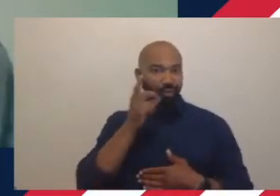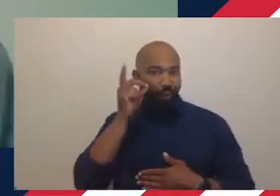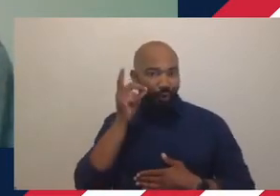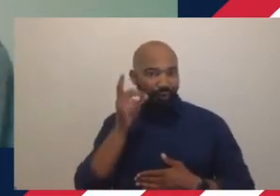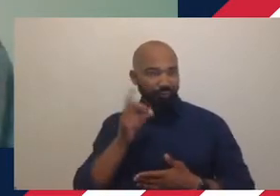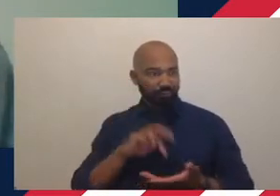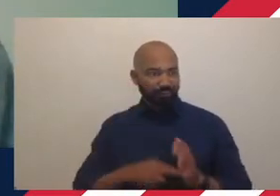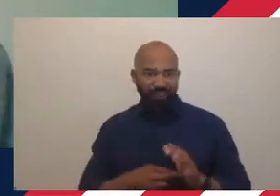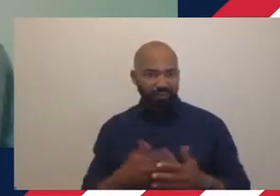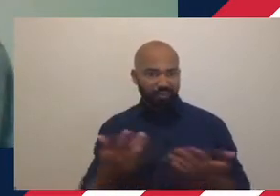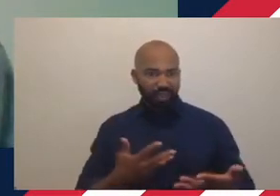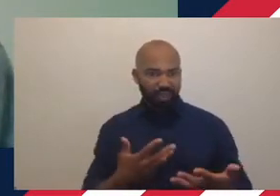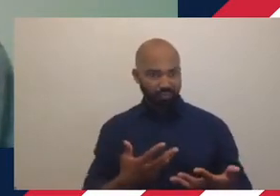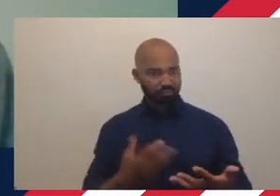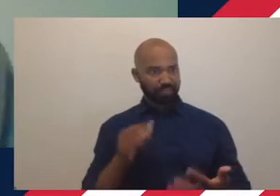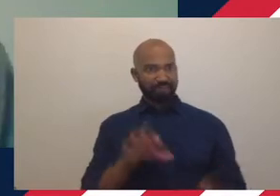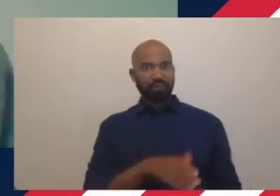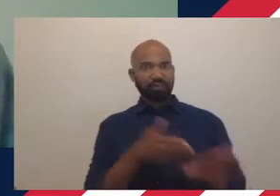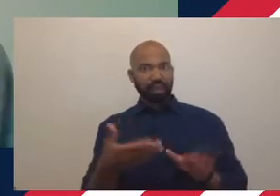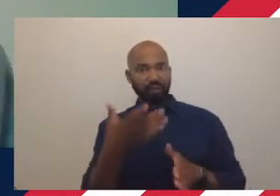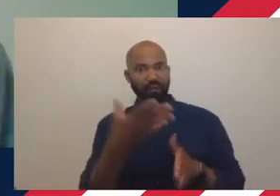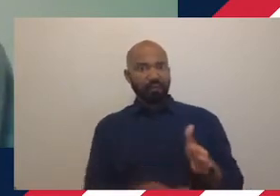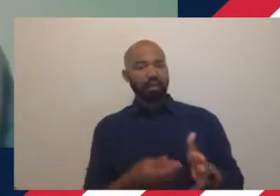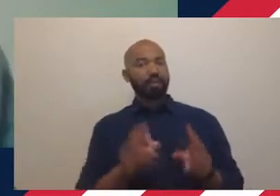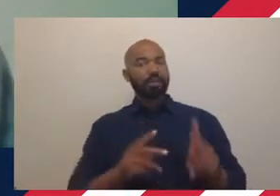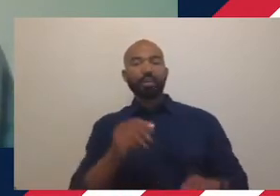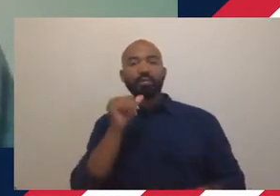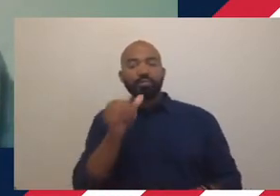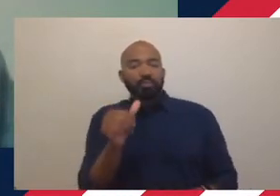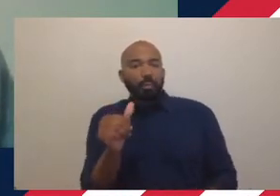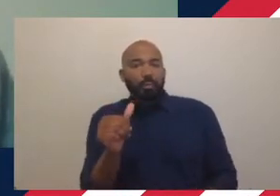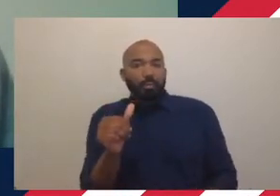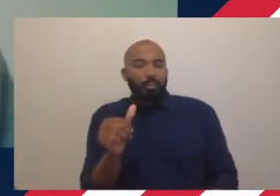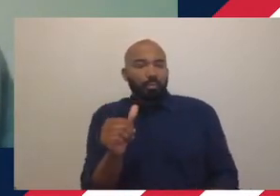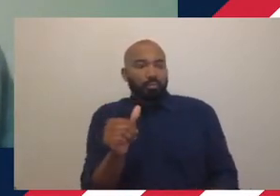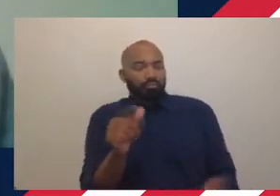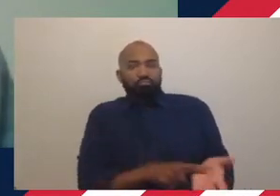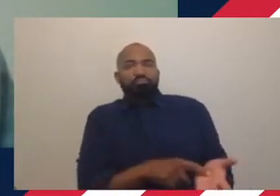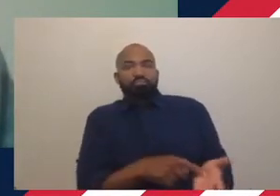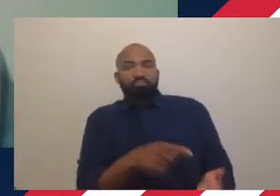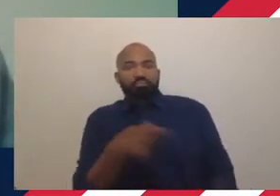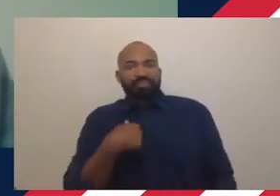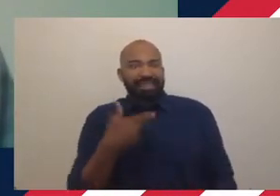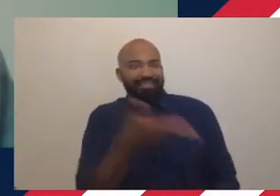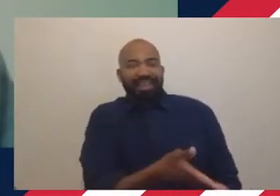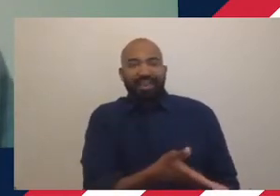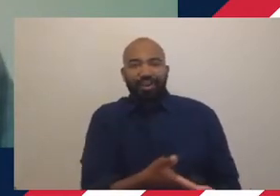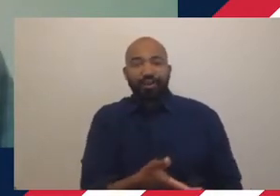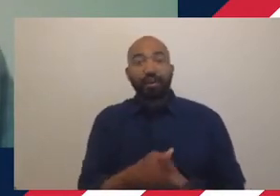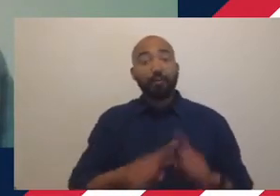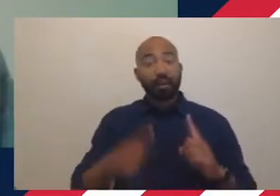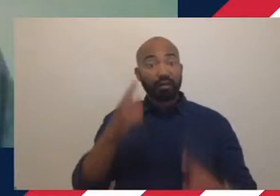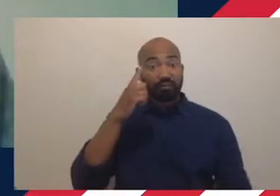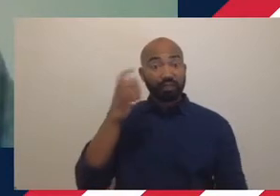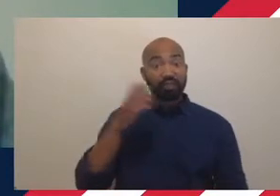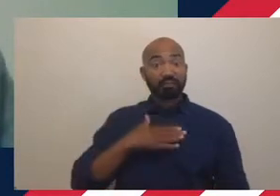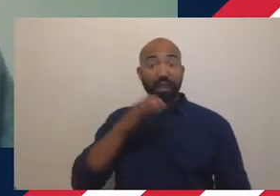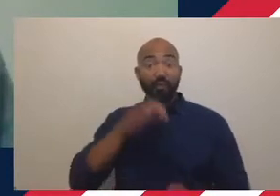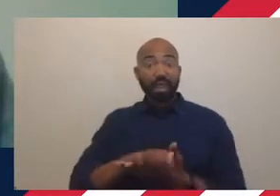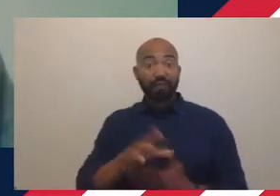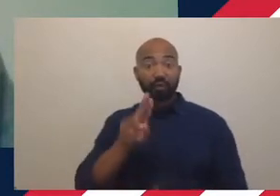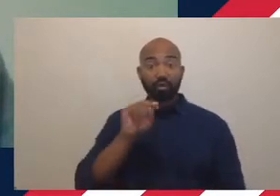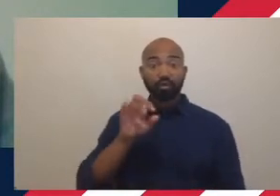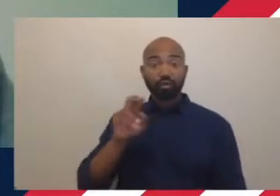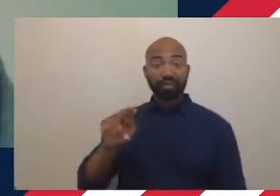able to get by that. And with the help of my wife and union leaders, they aggressively petitioned